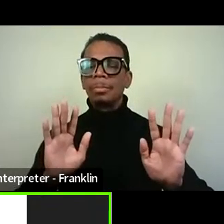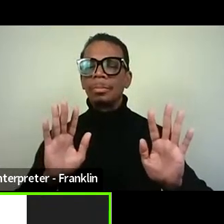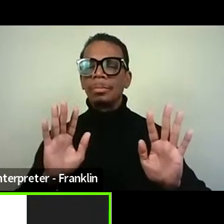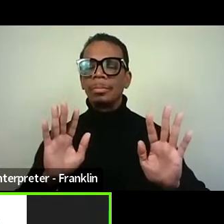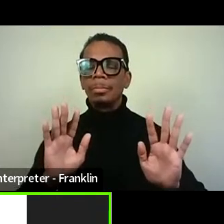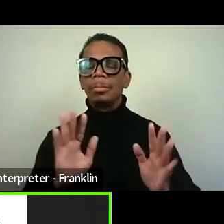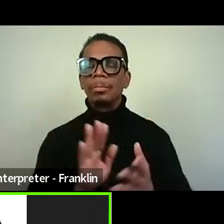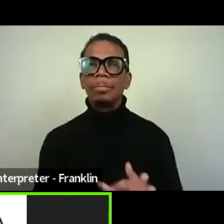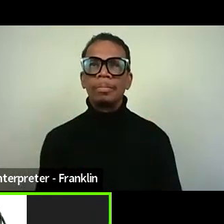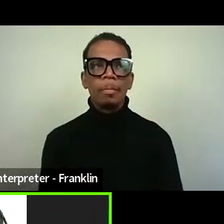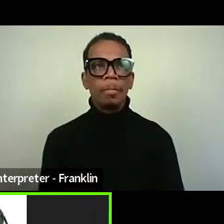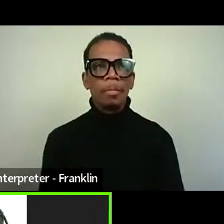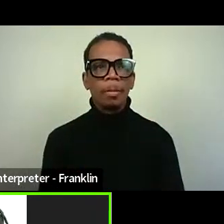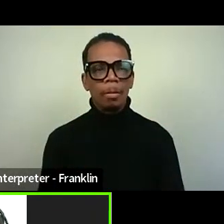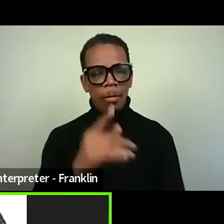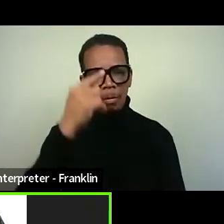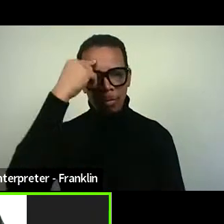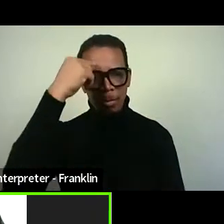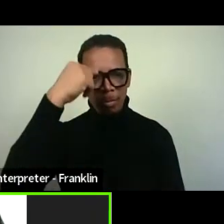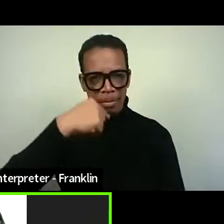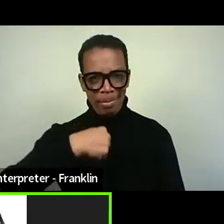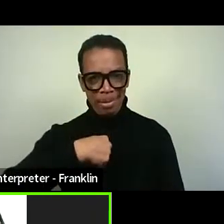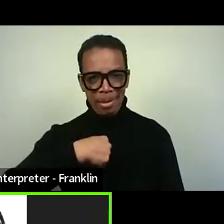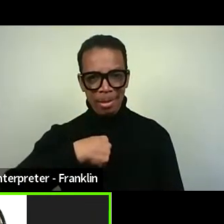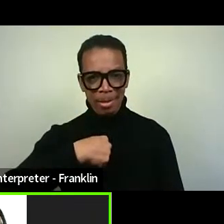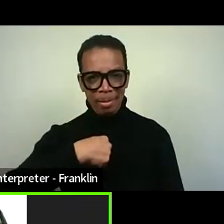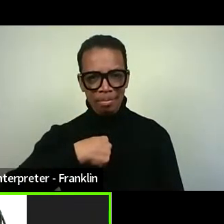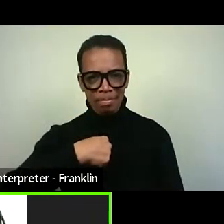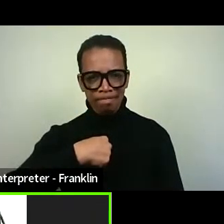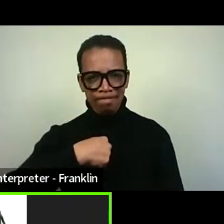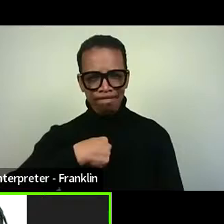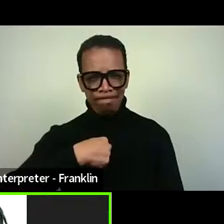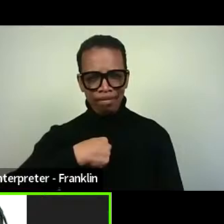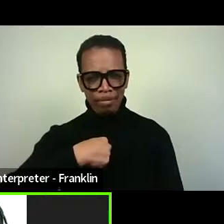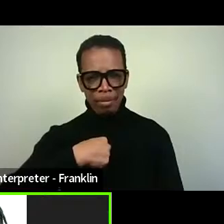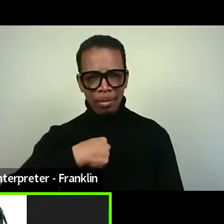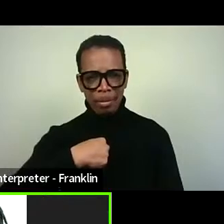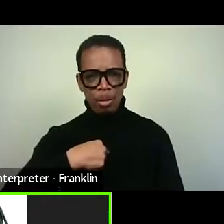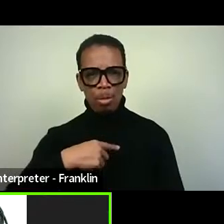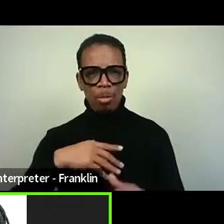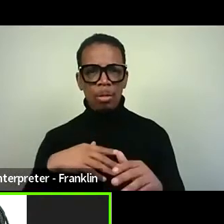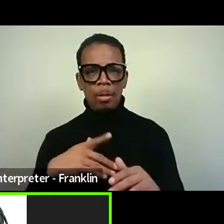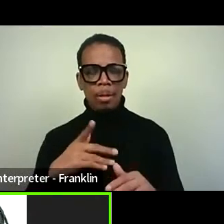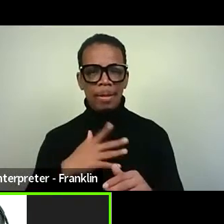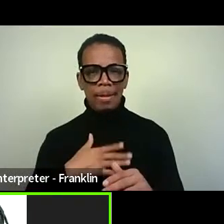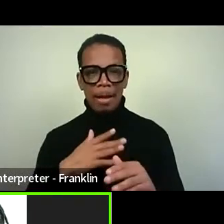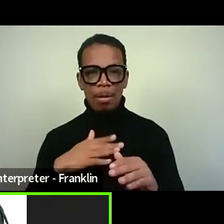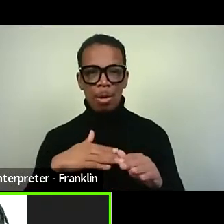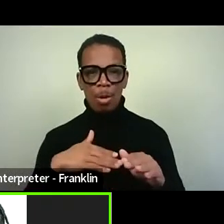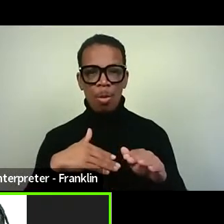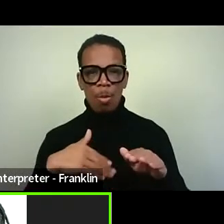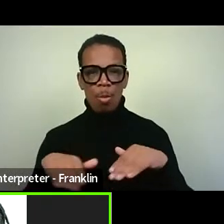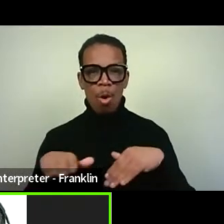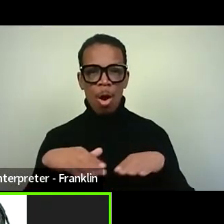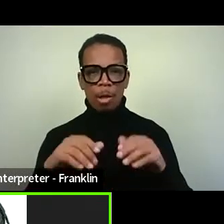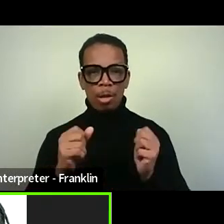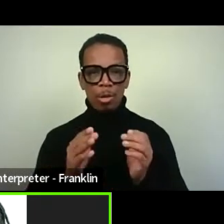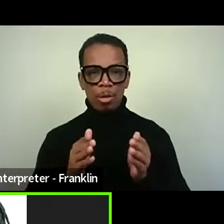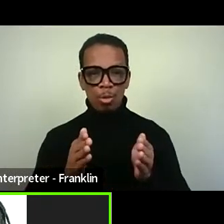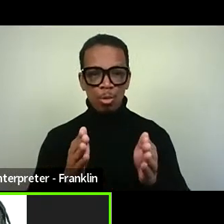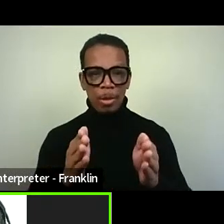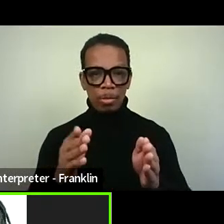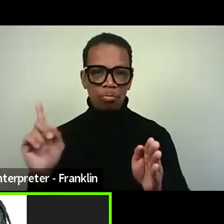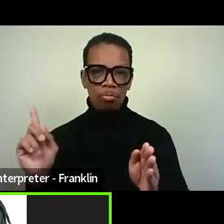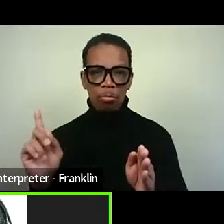the biggest thing mentally for me was the fact that just crossing the street, I now felt the social wall between